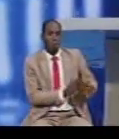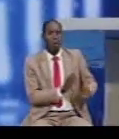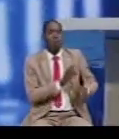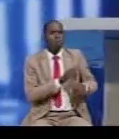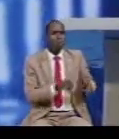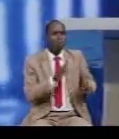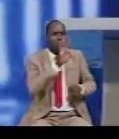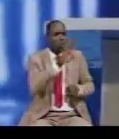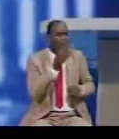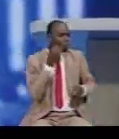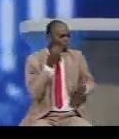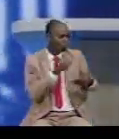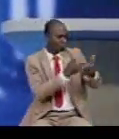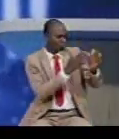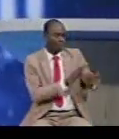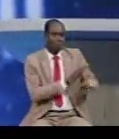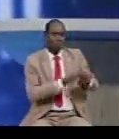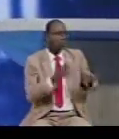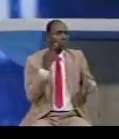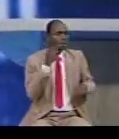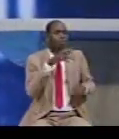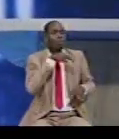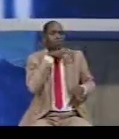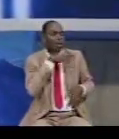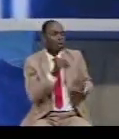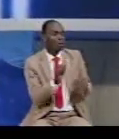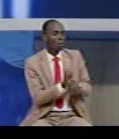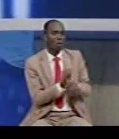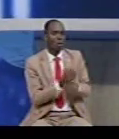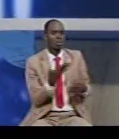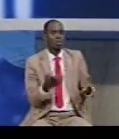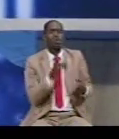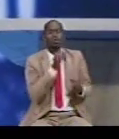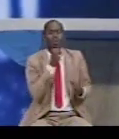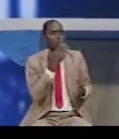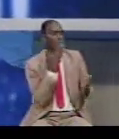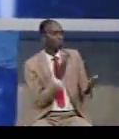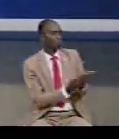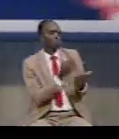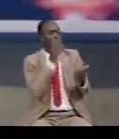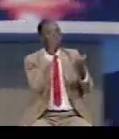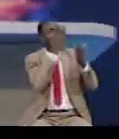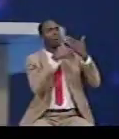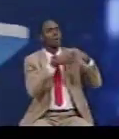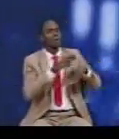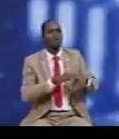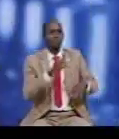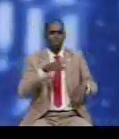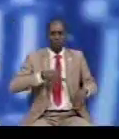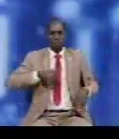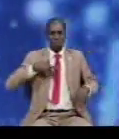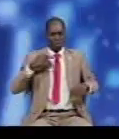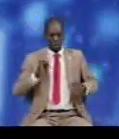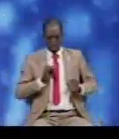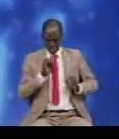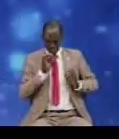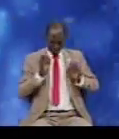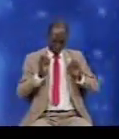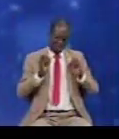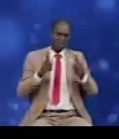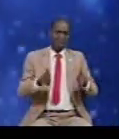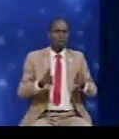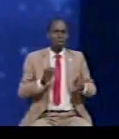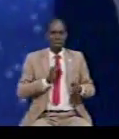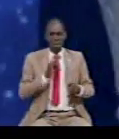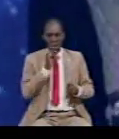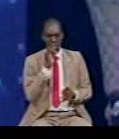your imperfection. You're not good enough for heaven. I'm all right. You appear all right to your carnal mind. And what